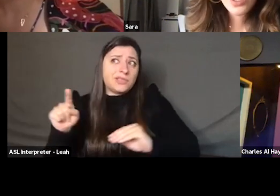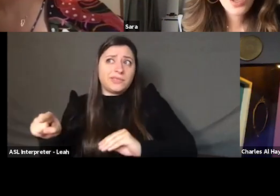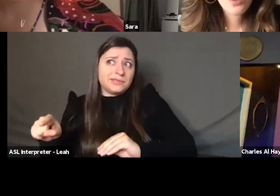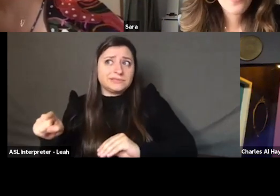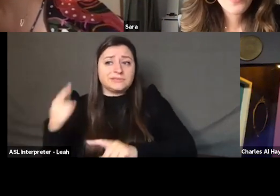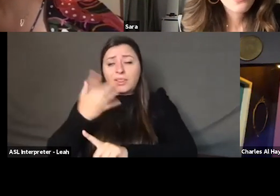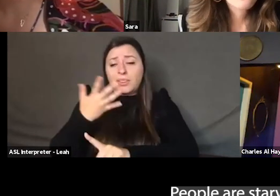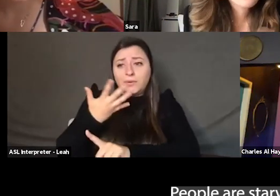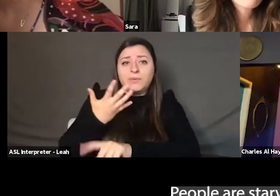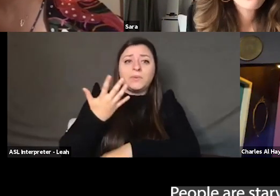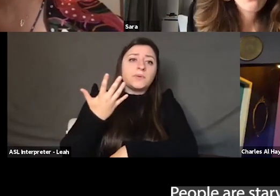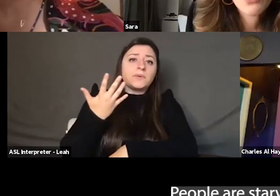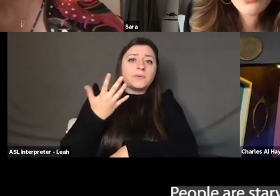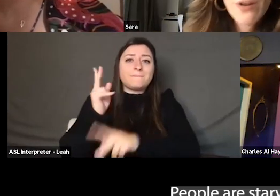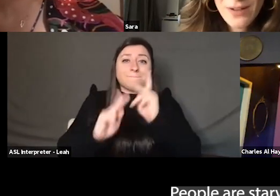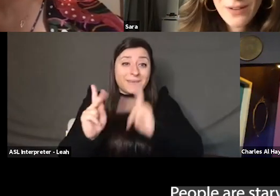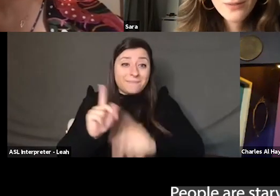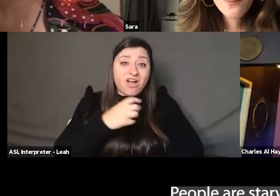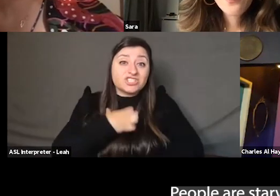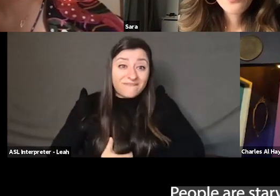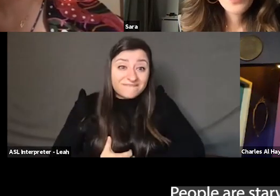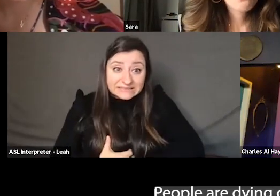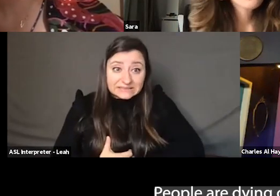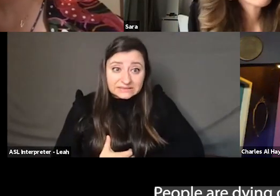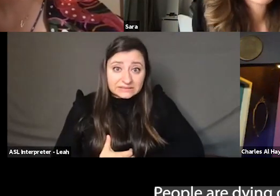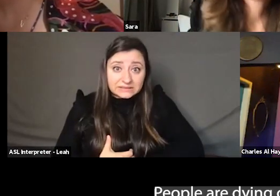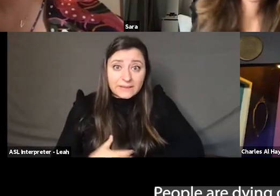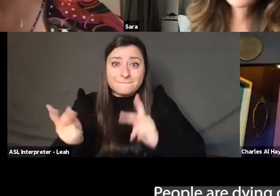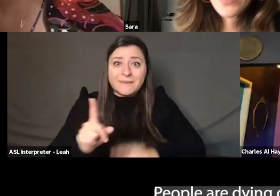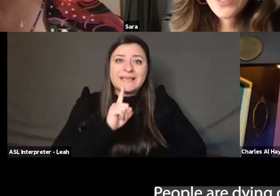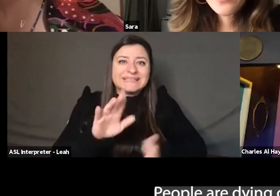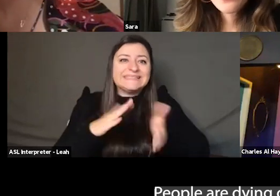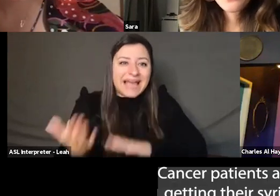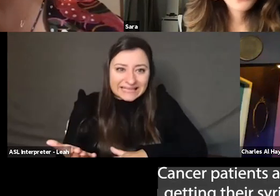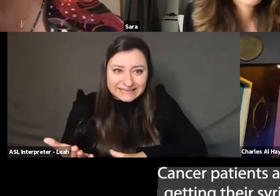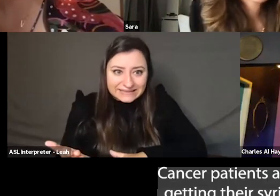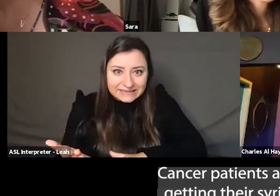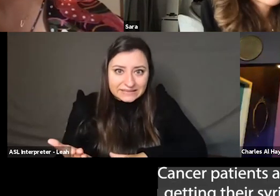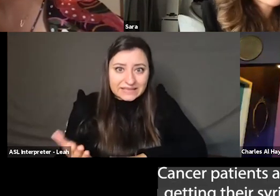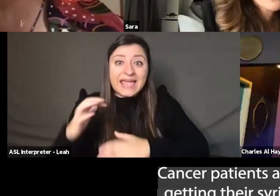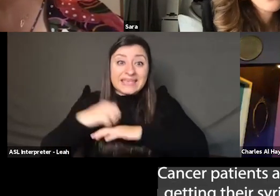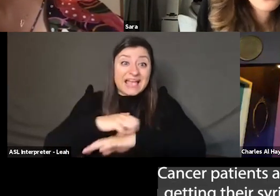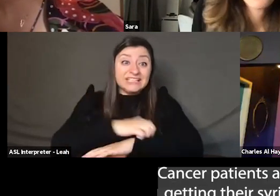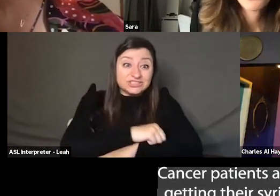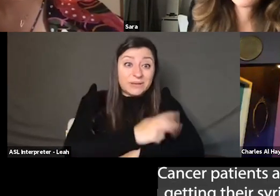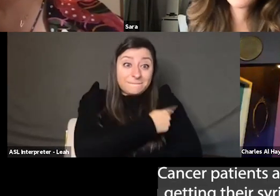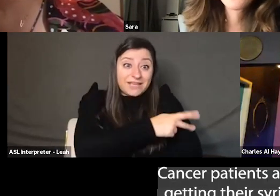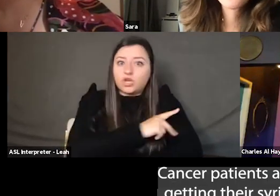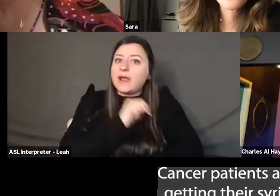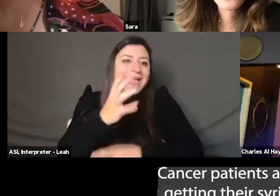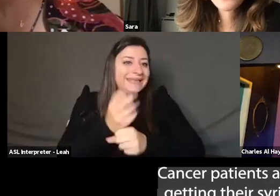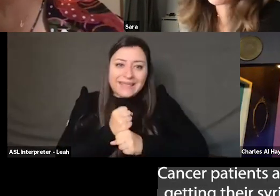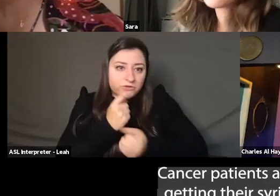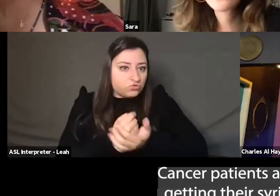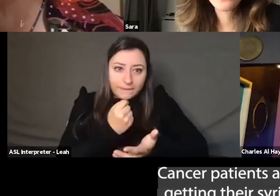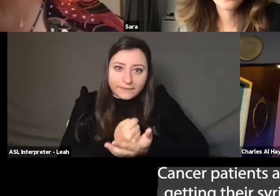look? People are starving. People are dying. Cancer patients are not getting